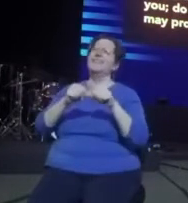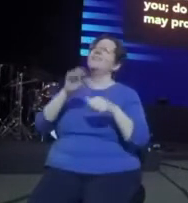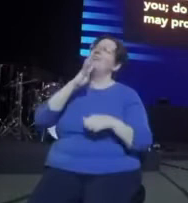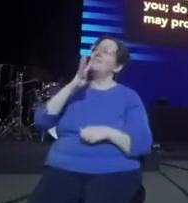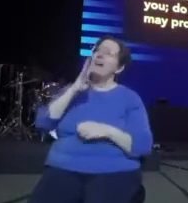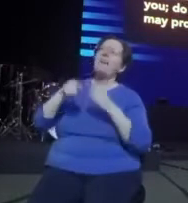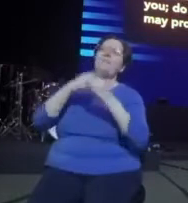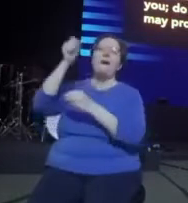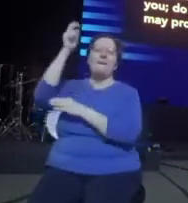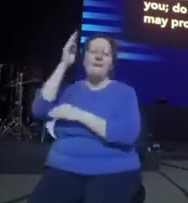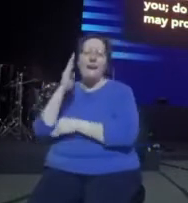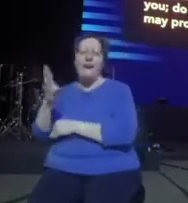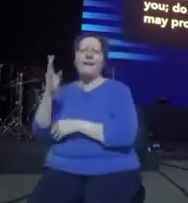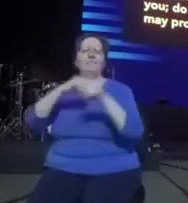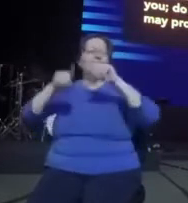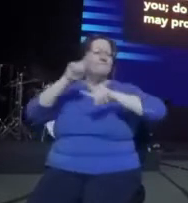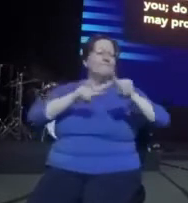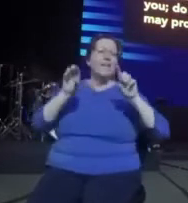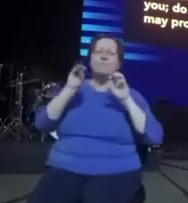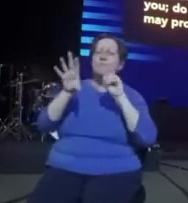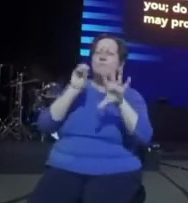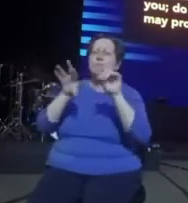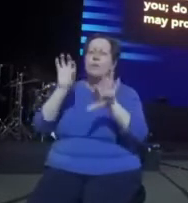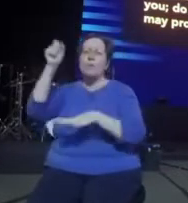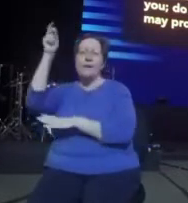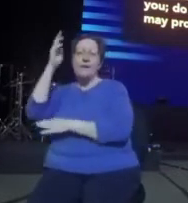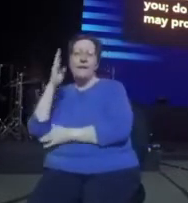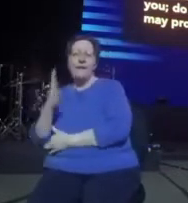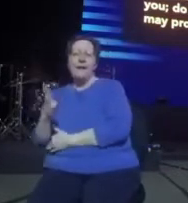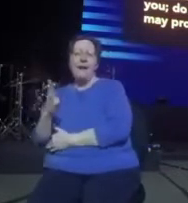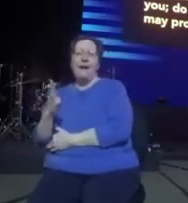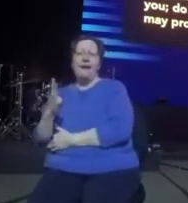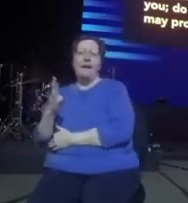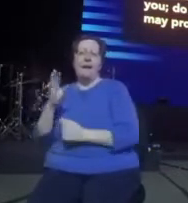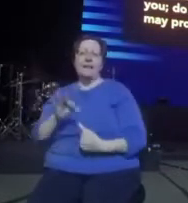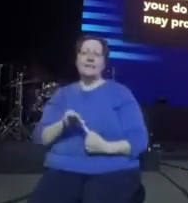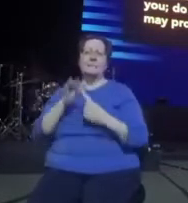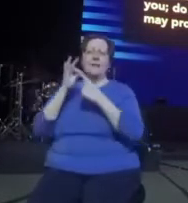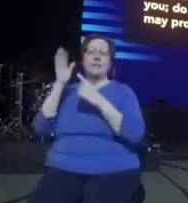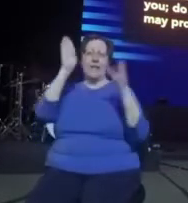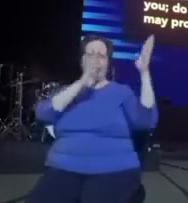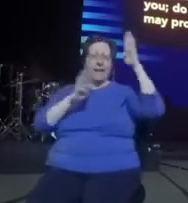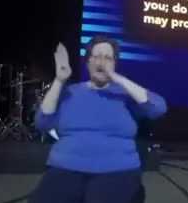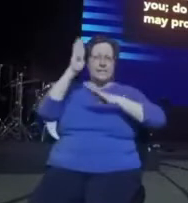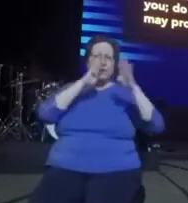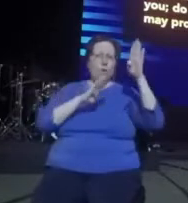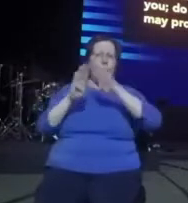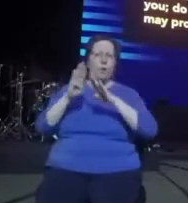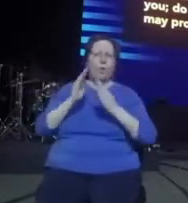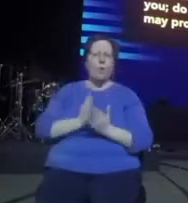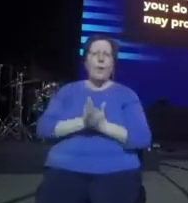says coming out of my mouth, especially in a storm. I'm